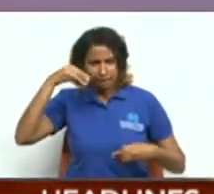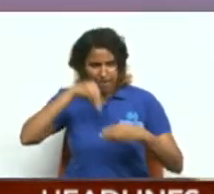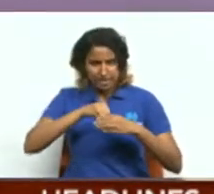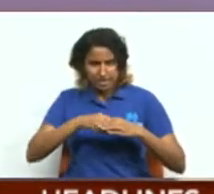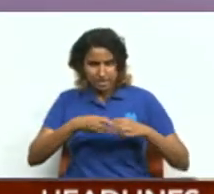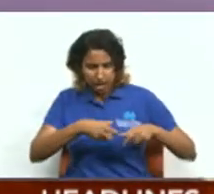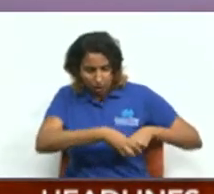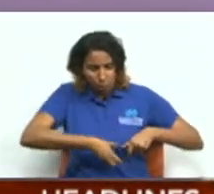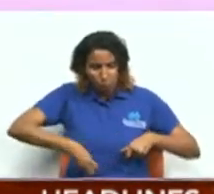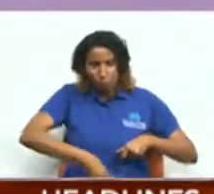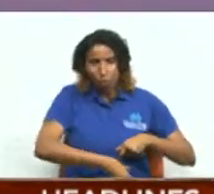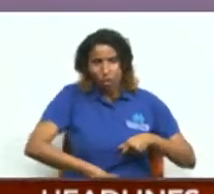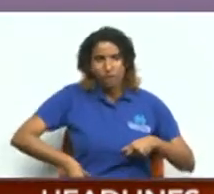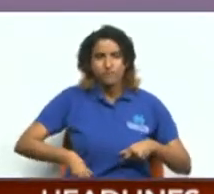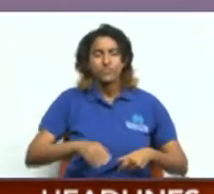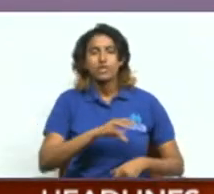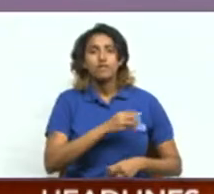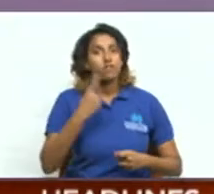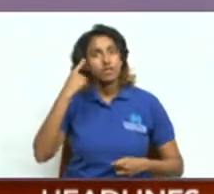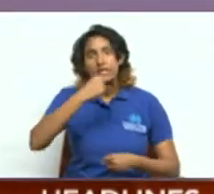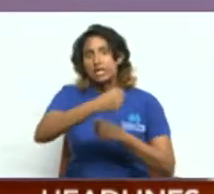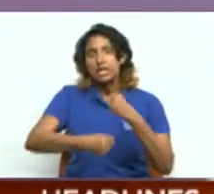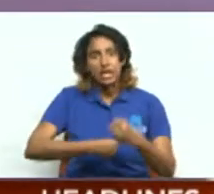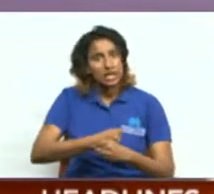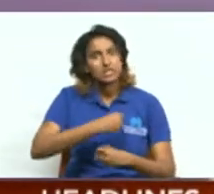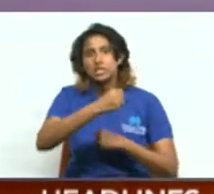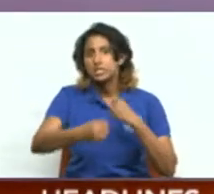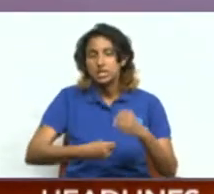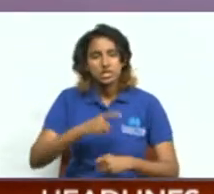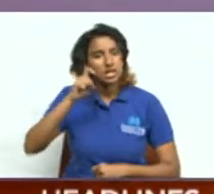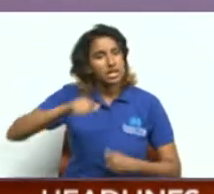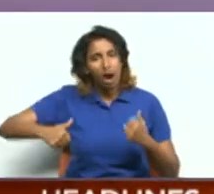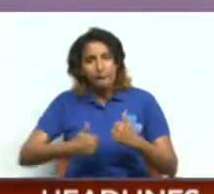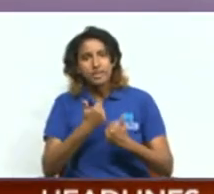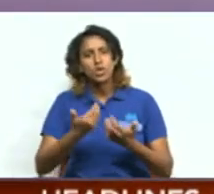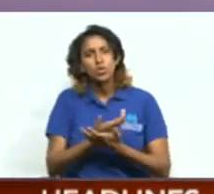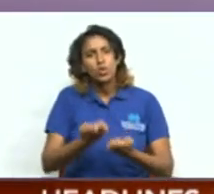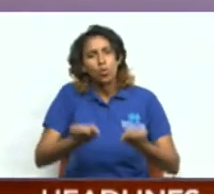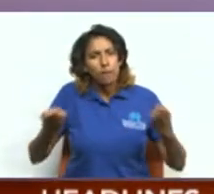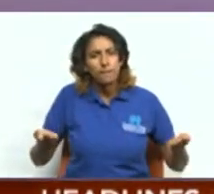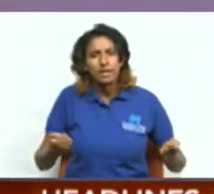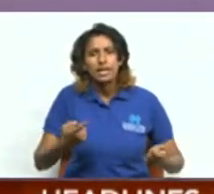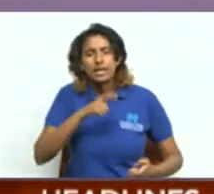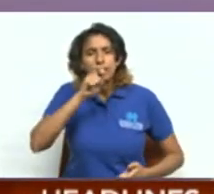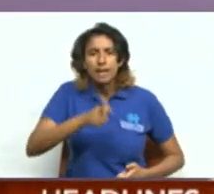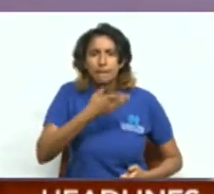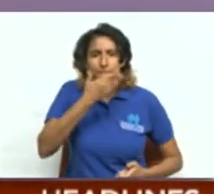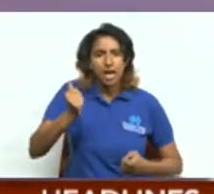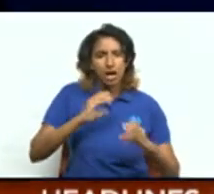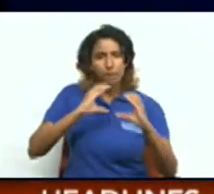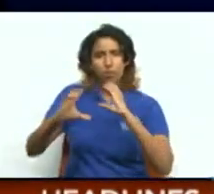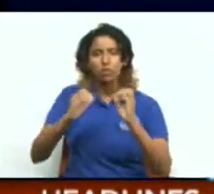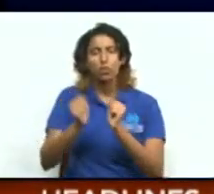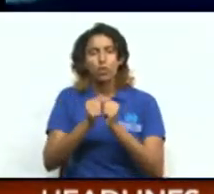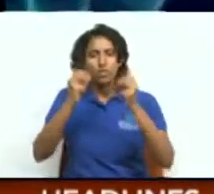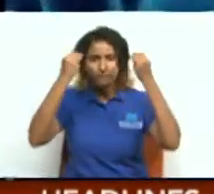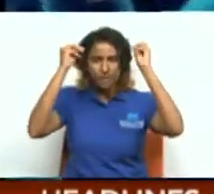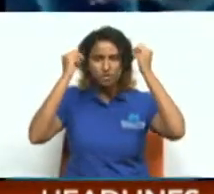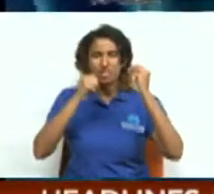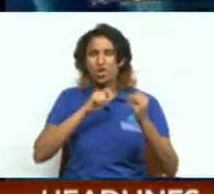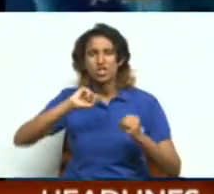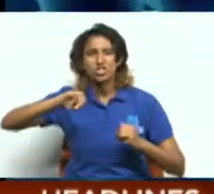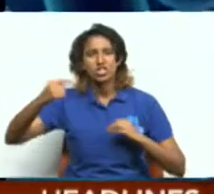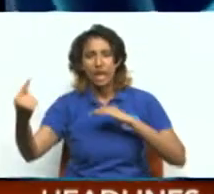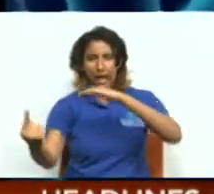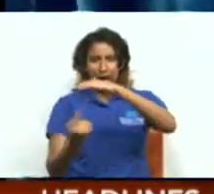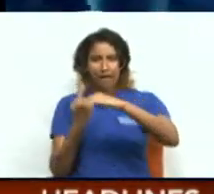years. We need better communication with the ministry and be serious about it. It's not for a photo op. Dr. LeBlanc also said